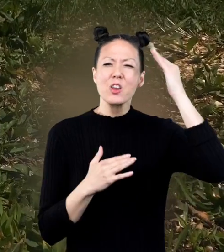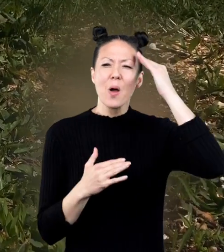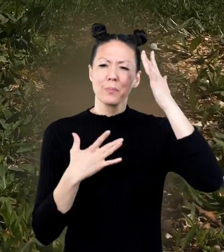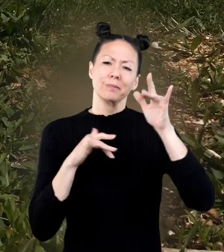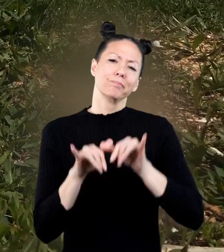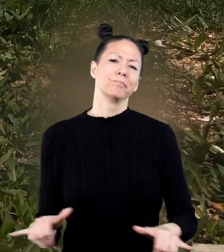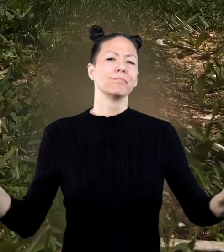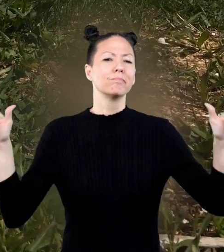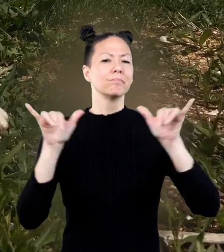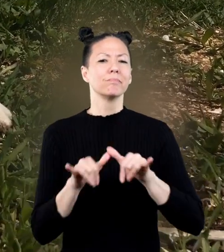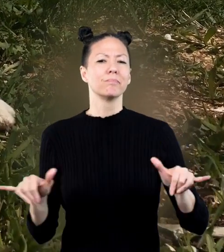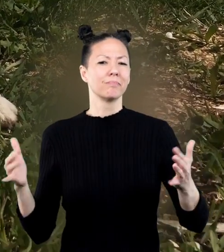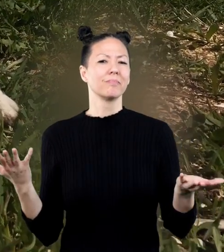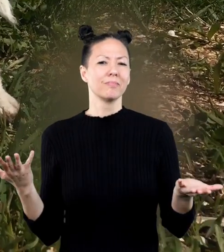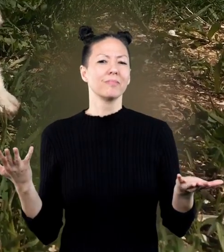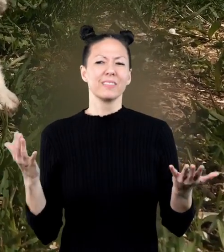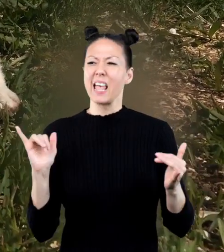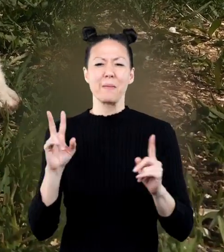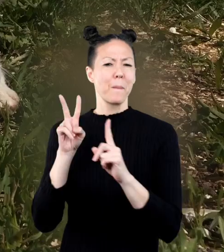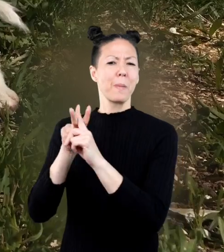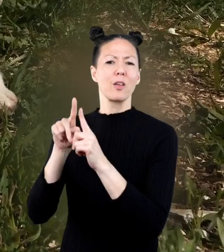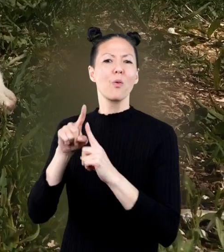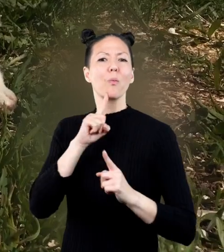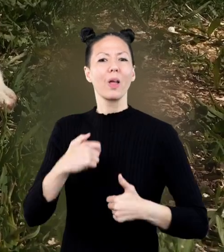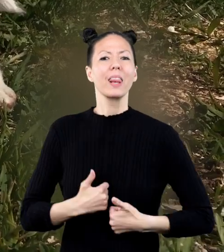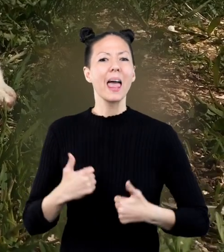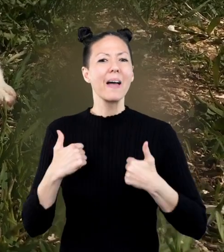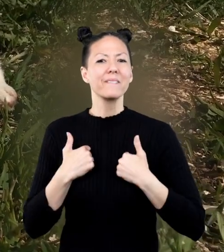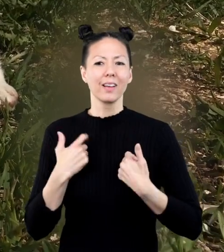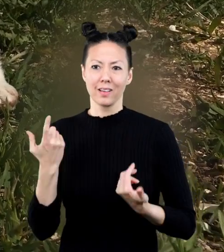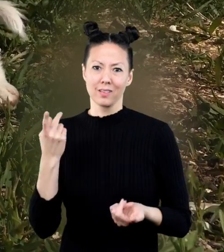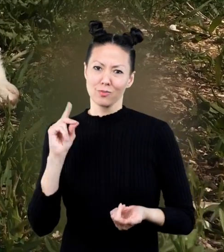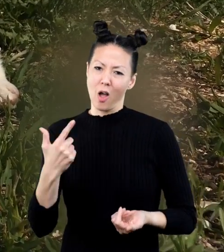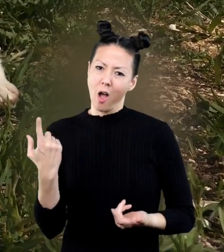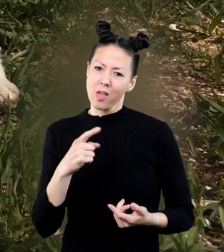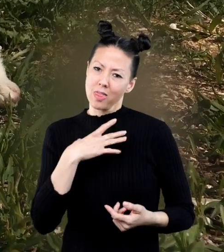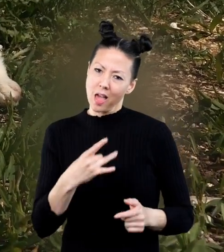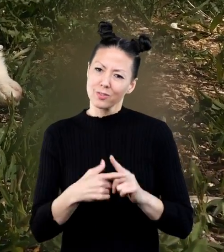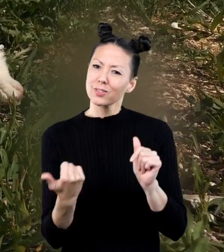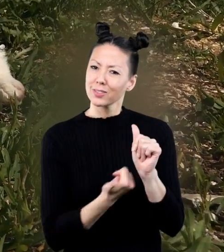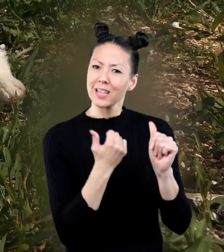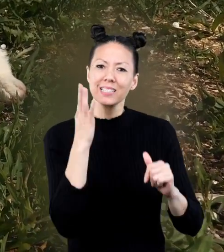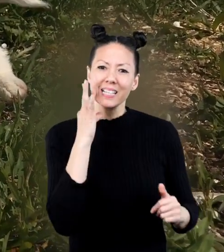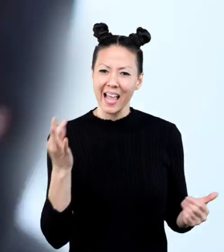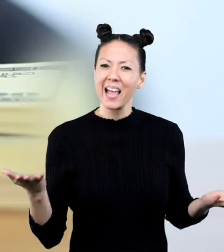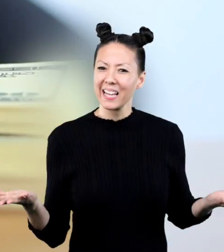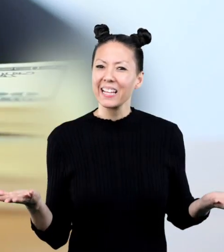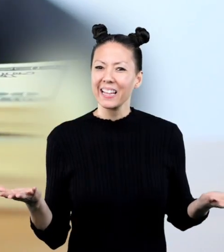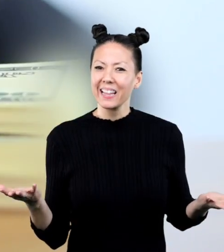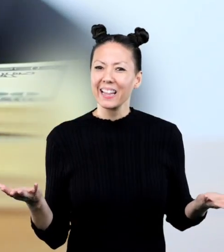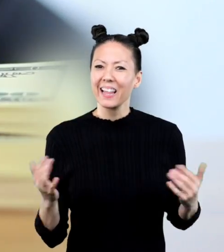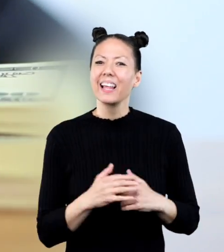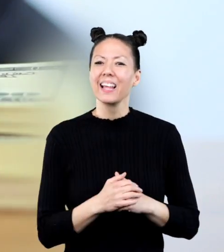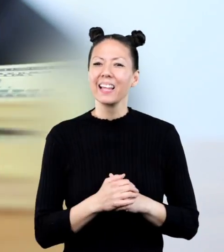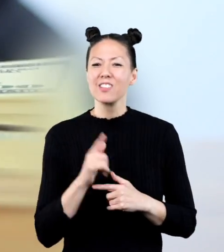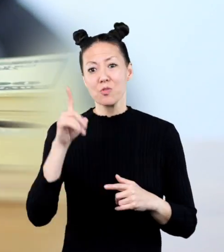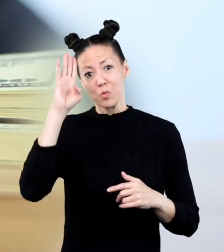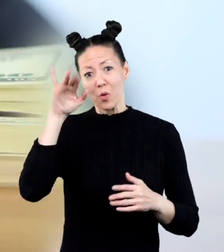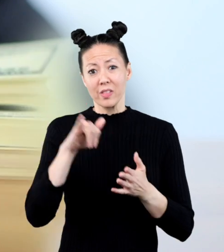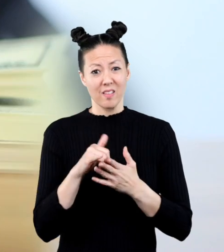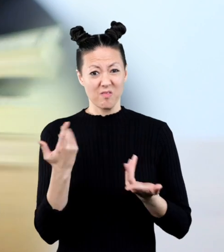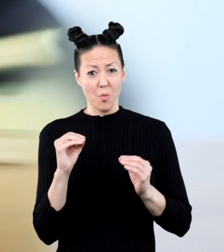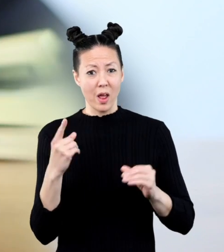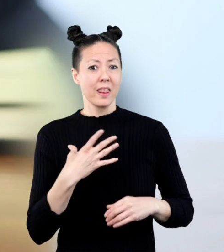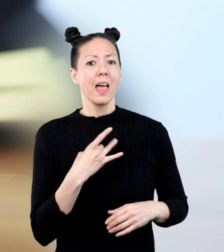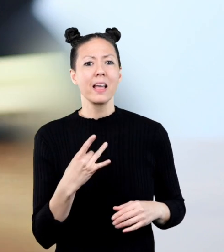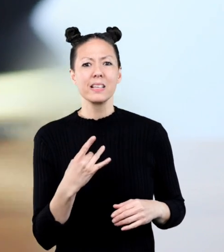might make the prediction because you know in real life that dogs like to chase cats. And because you know that no one likes